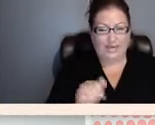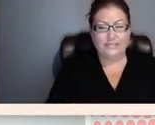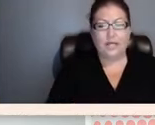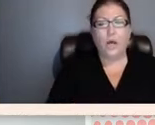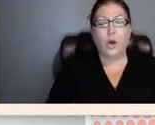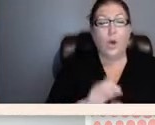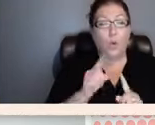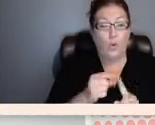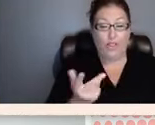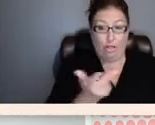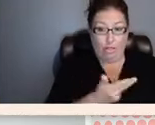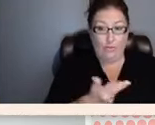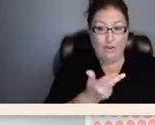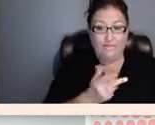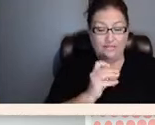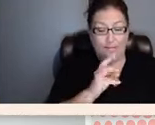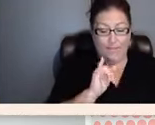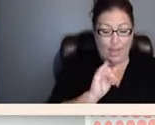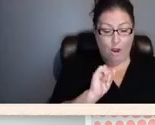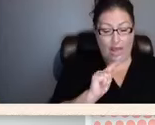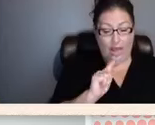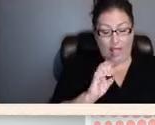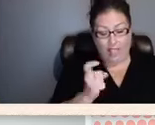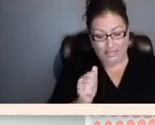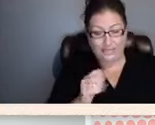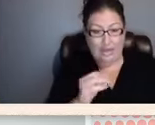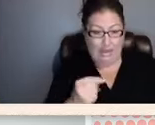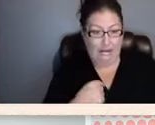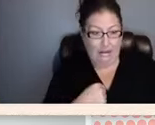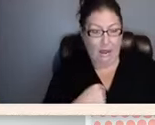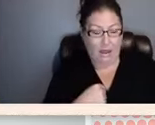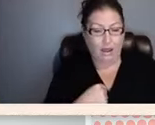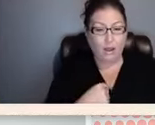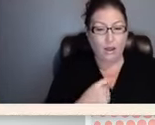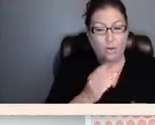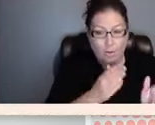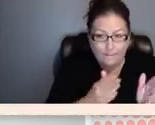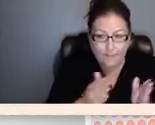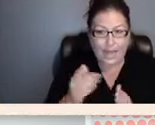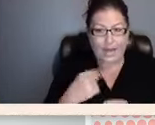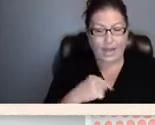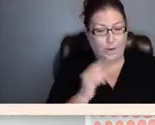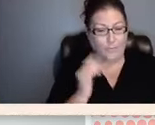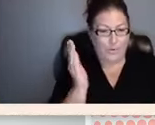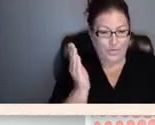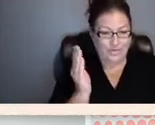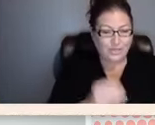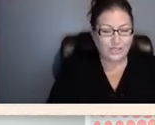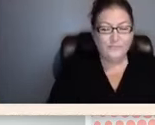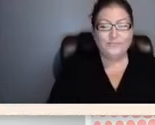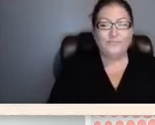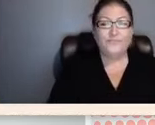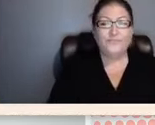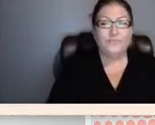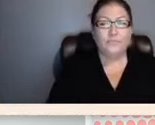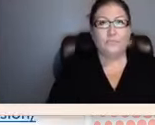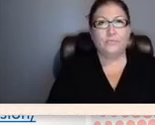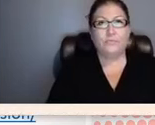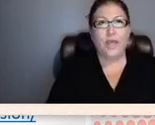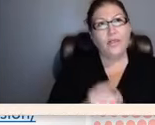us, when Mary, Alexa, and I were planning our presentation, in light of how we